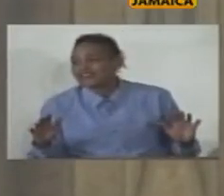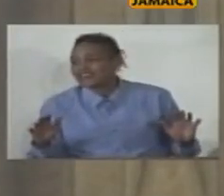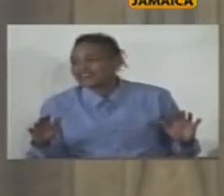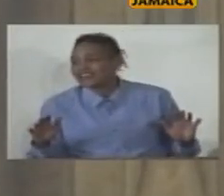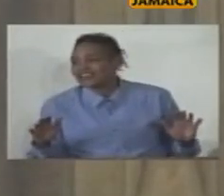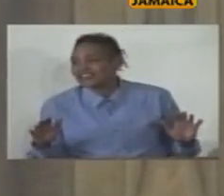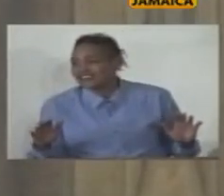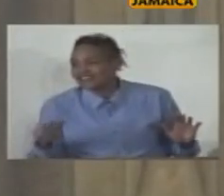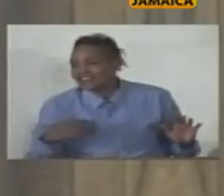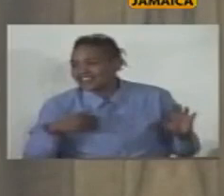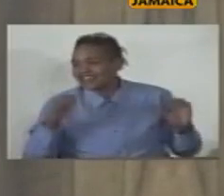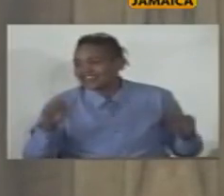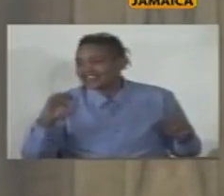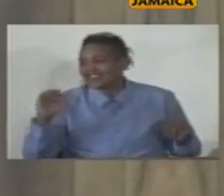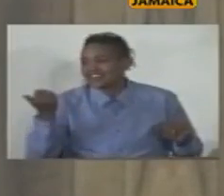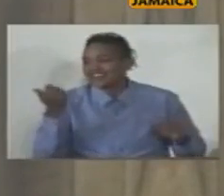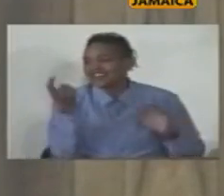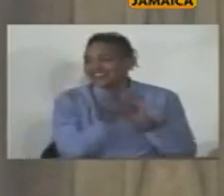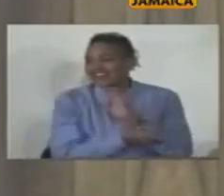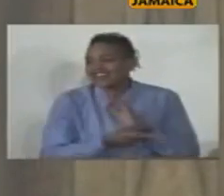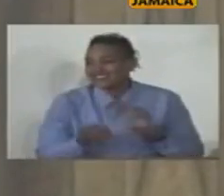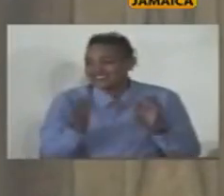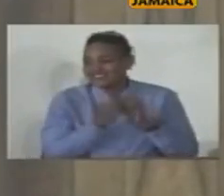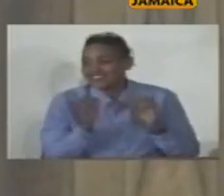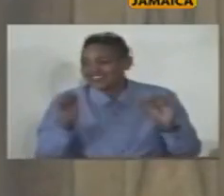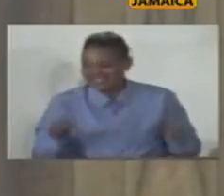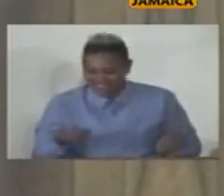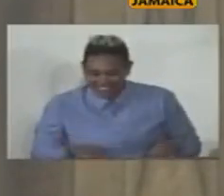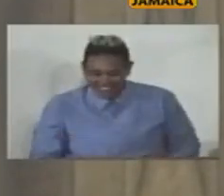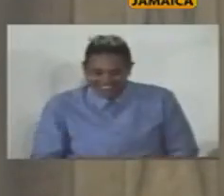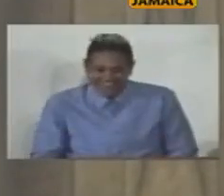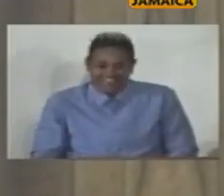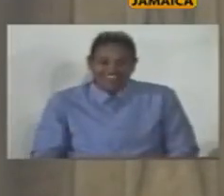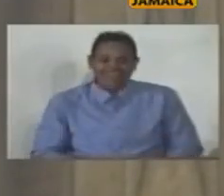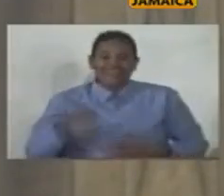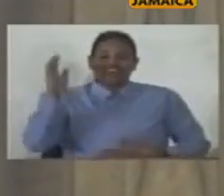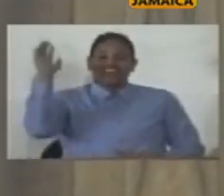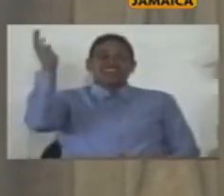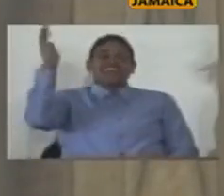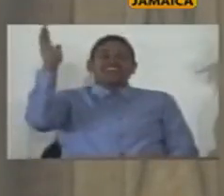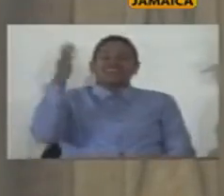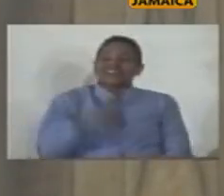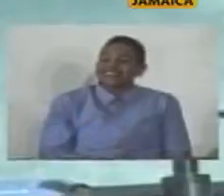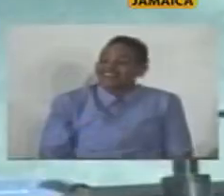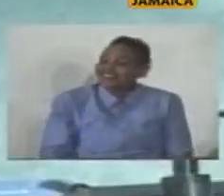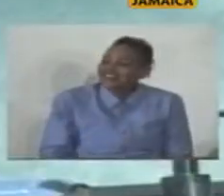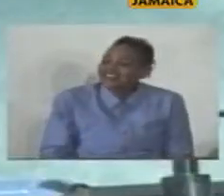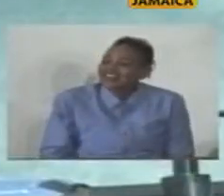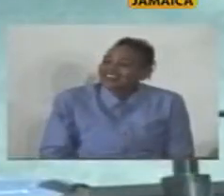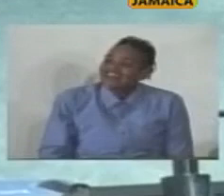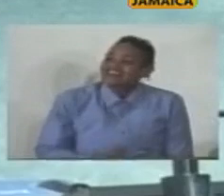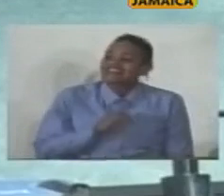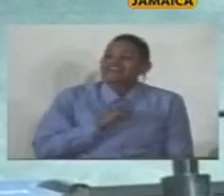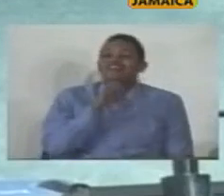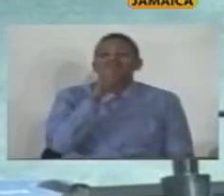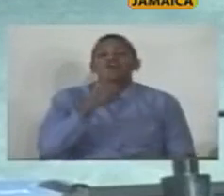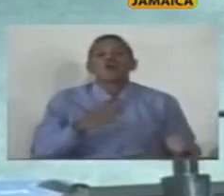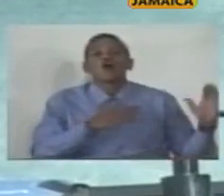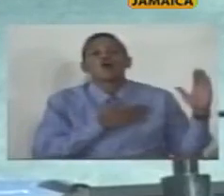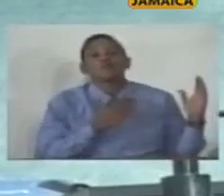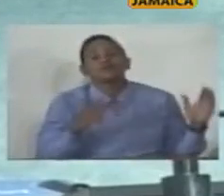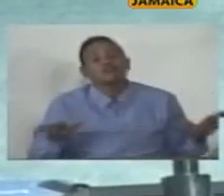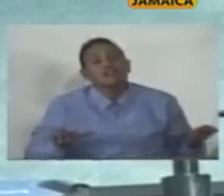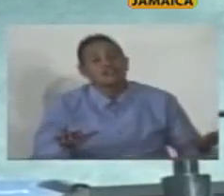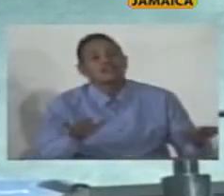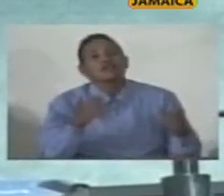because I could take another 10 minutes. Mr. Speaker, I am committed to doing the work to